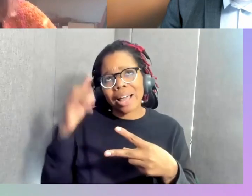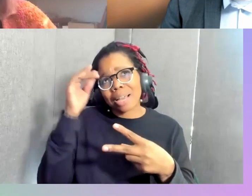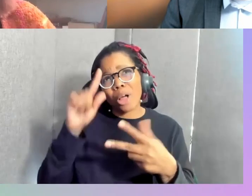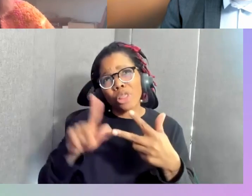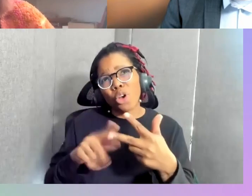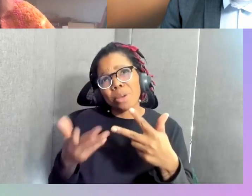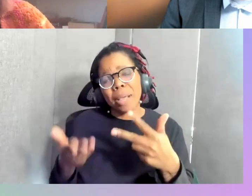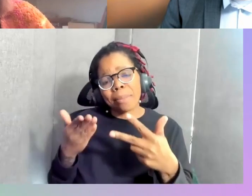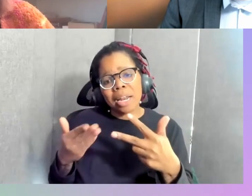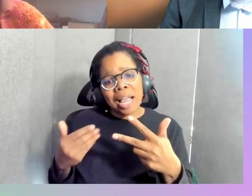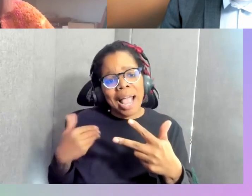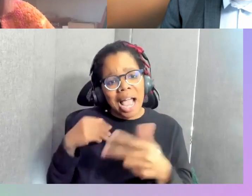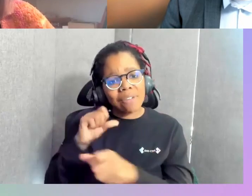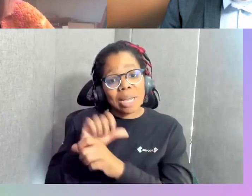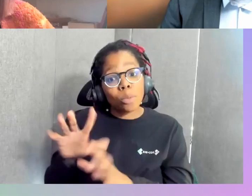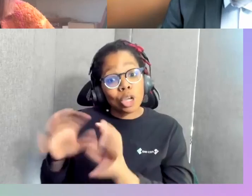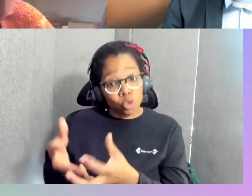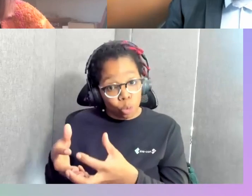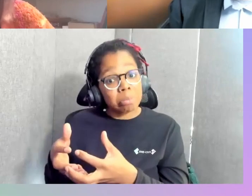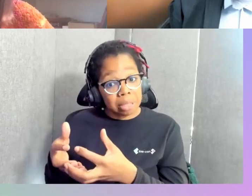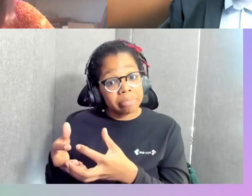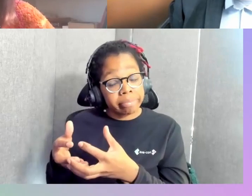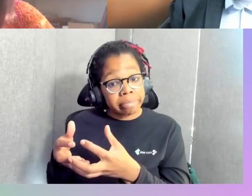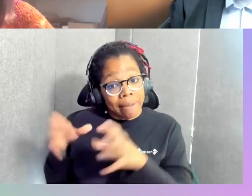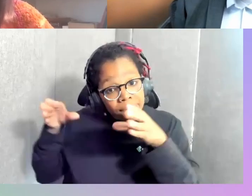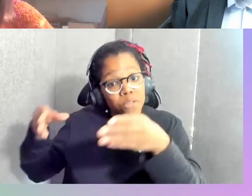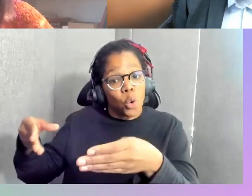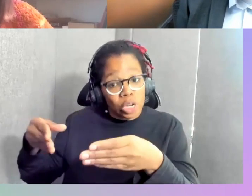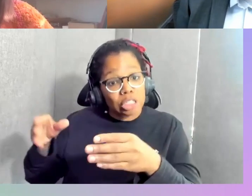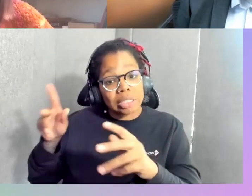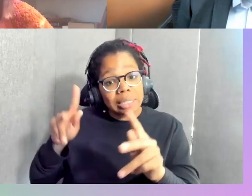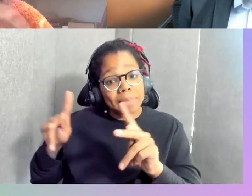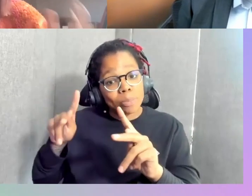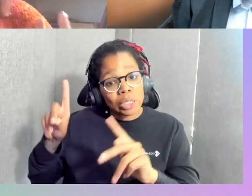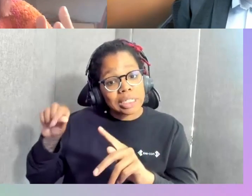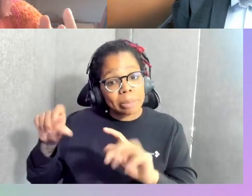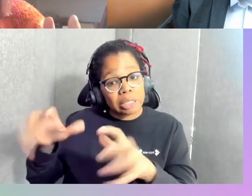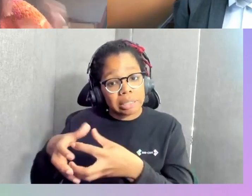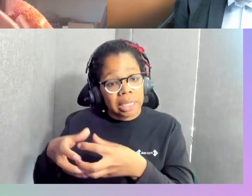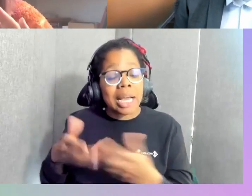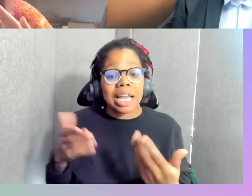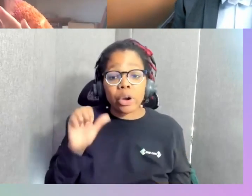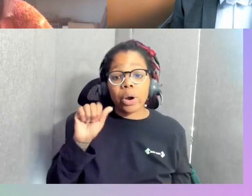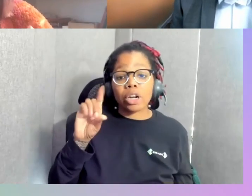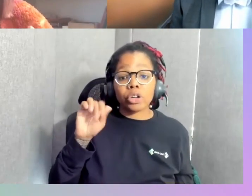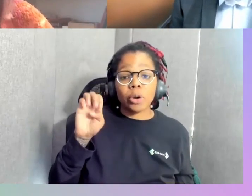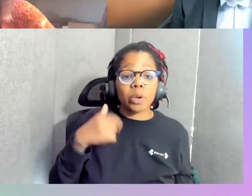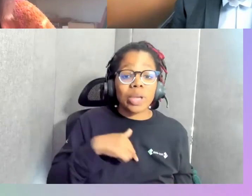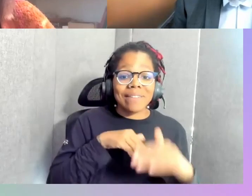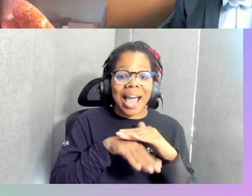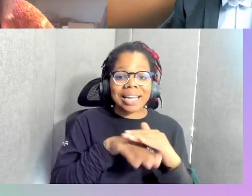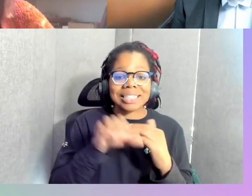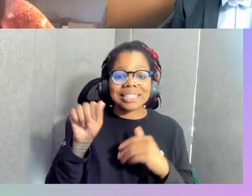is probably having an employee group that is dedicated to people with disabilities. So at Adobe, we have Access at